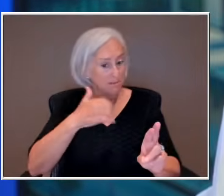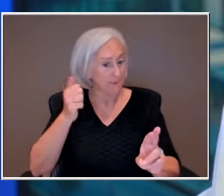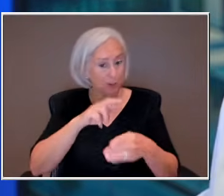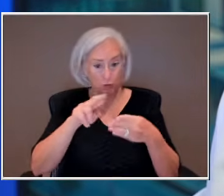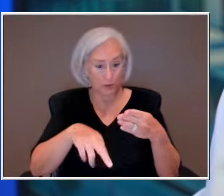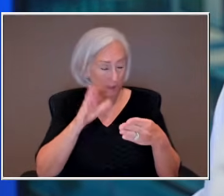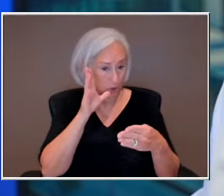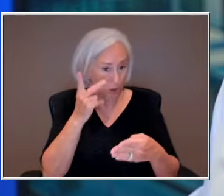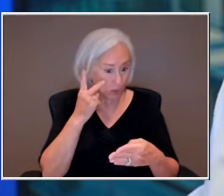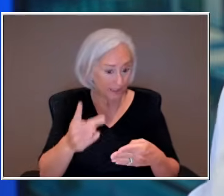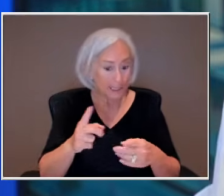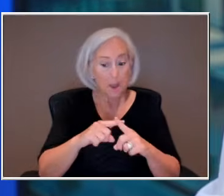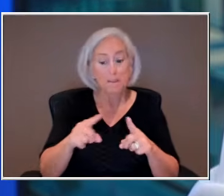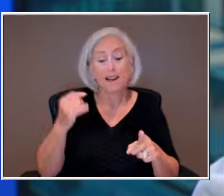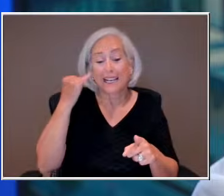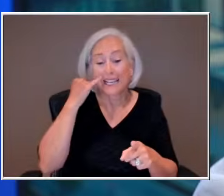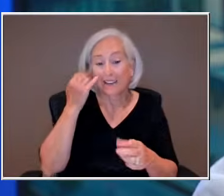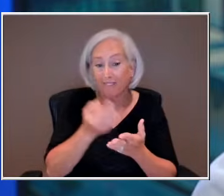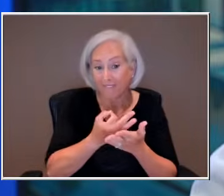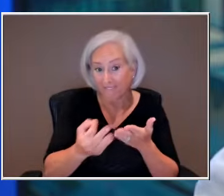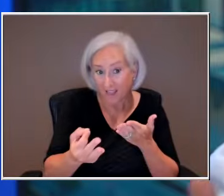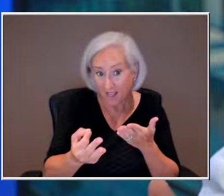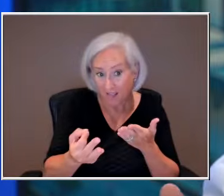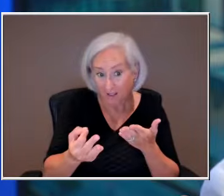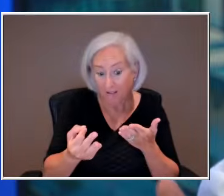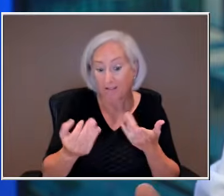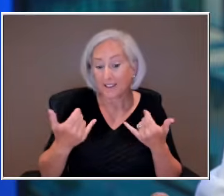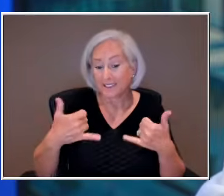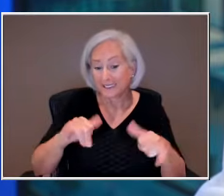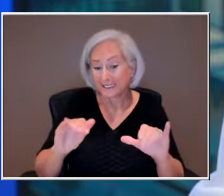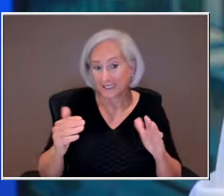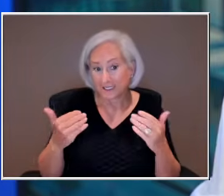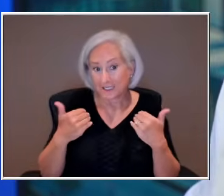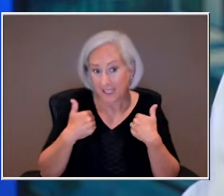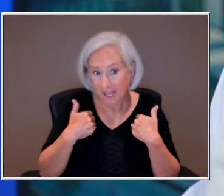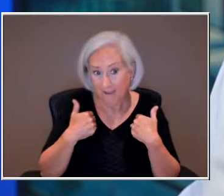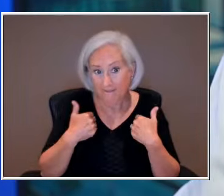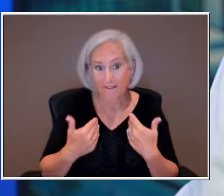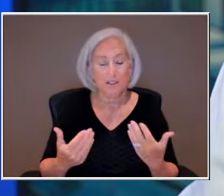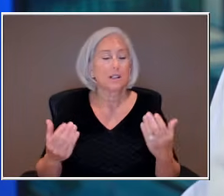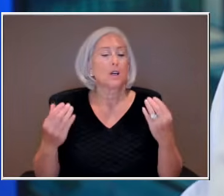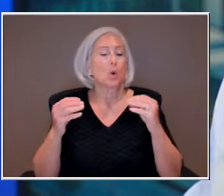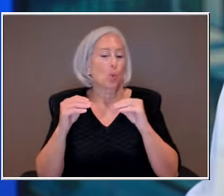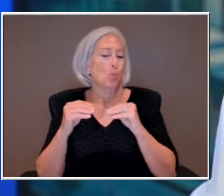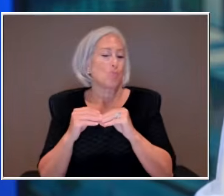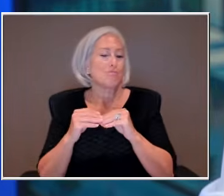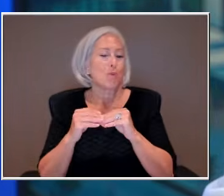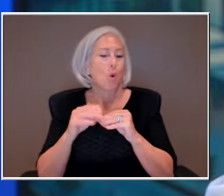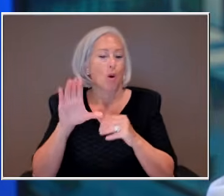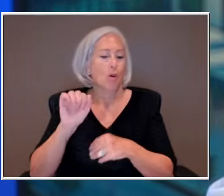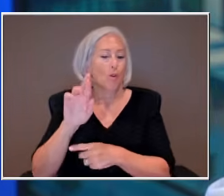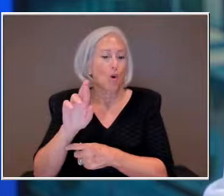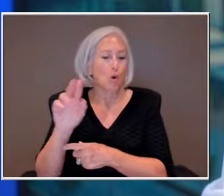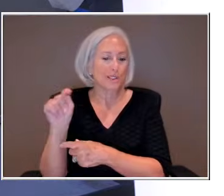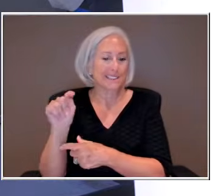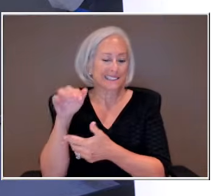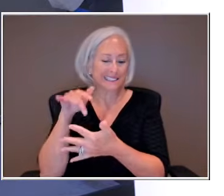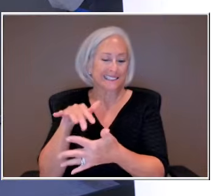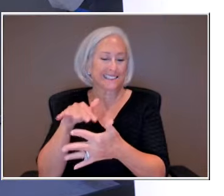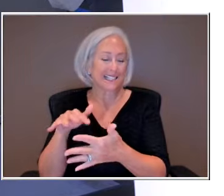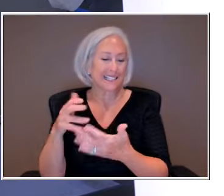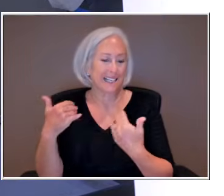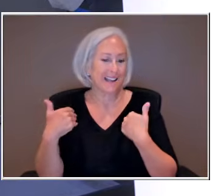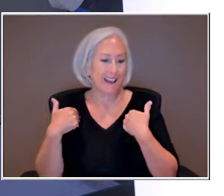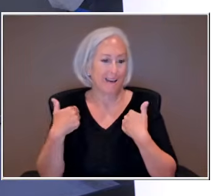these are some of the big things that we didn't have, 2 years ago, 3 years ago, that are now out there. Well, Richard,